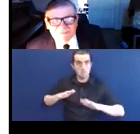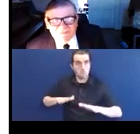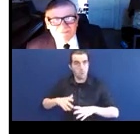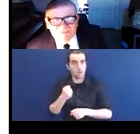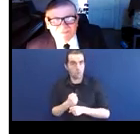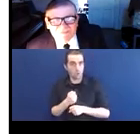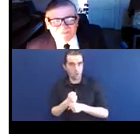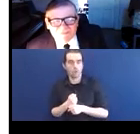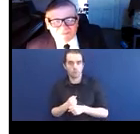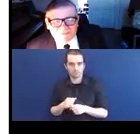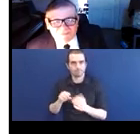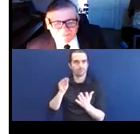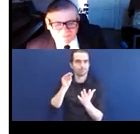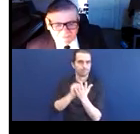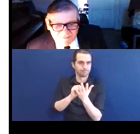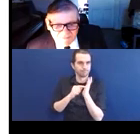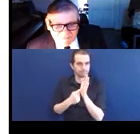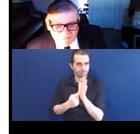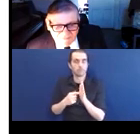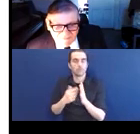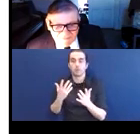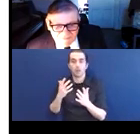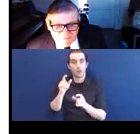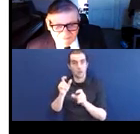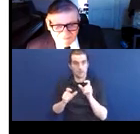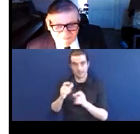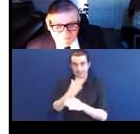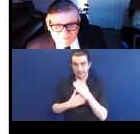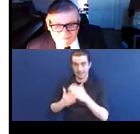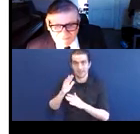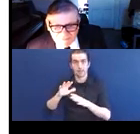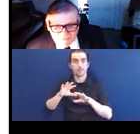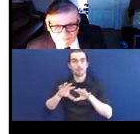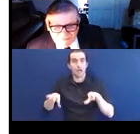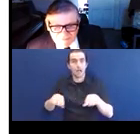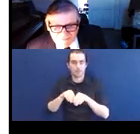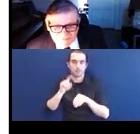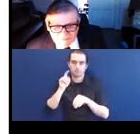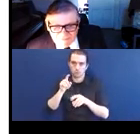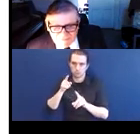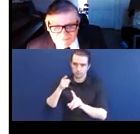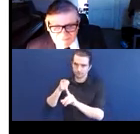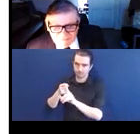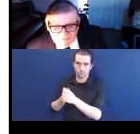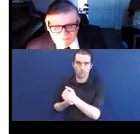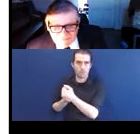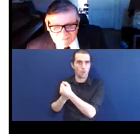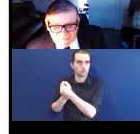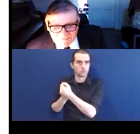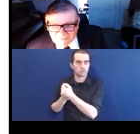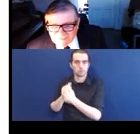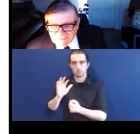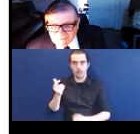direct support for the relaunching of their businesses. Thank you. Thank you for